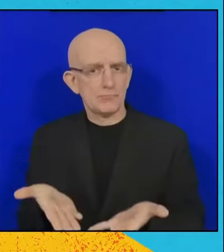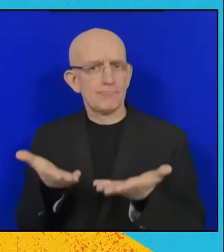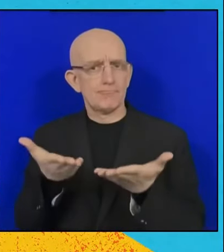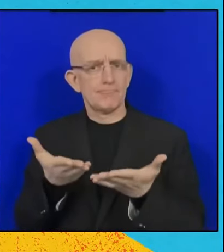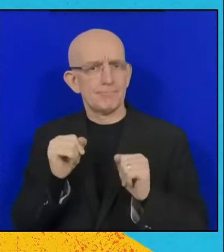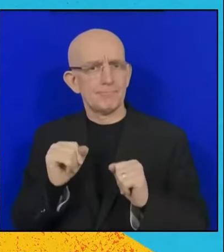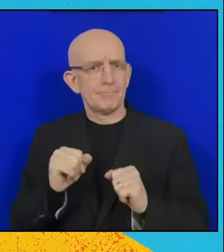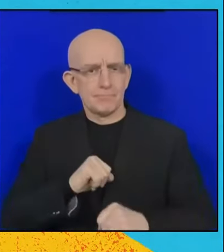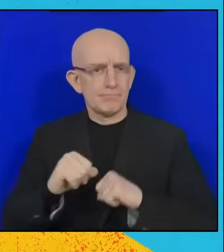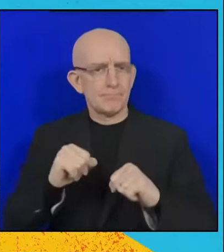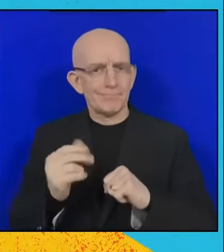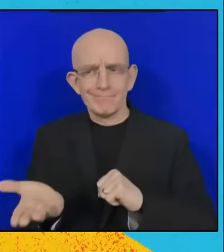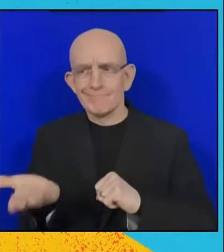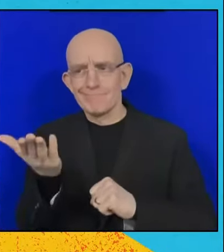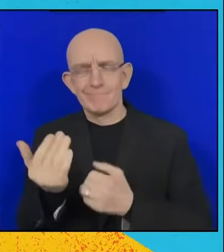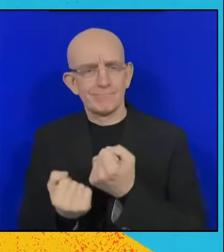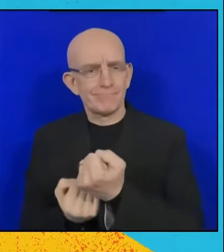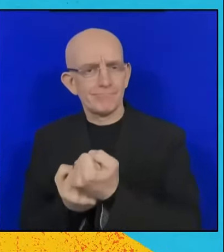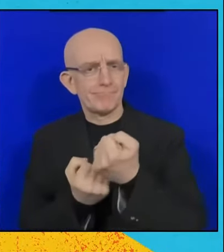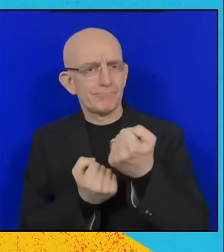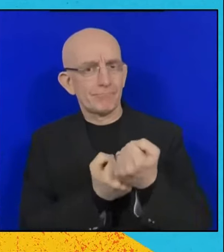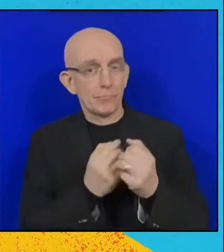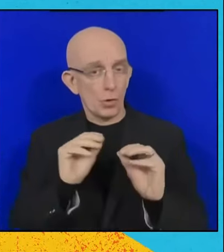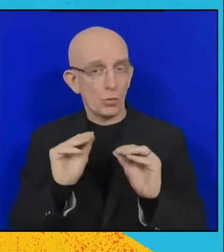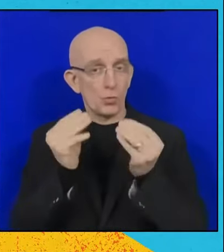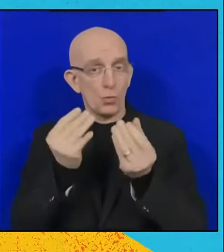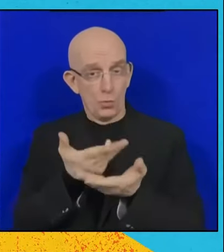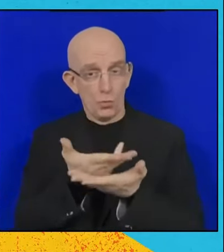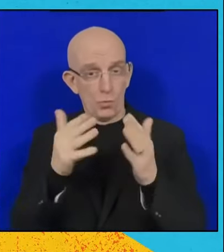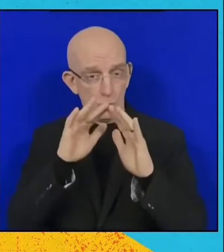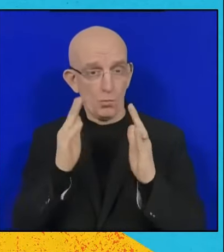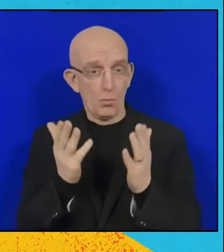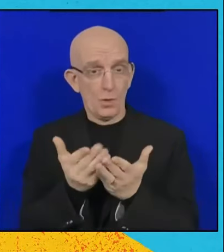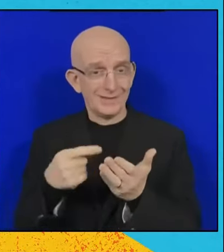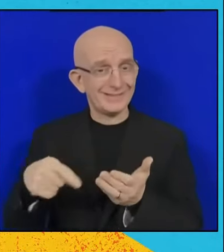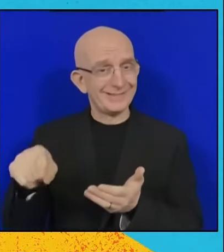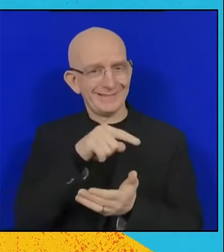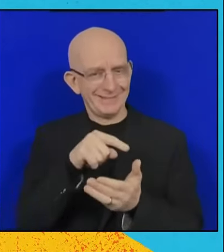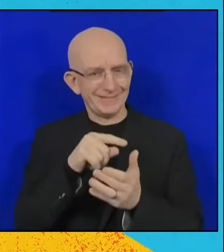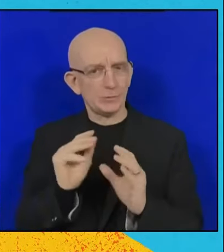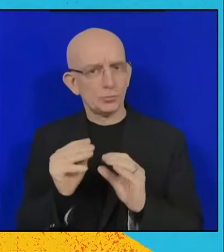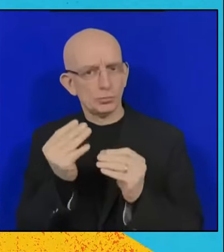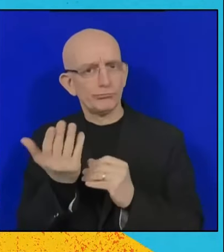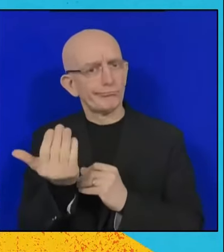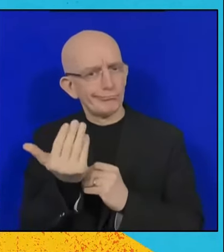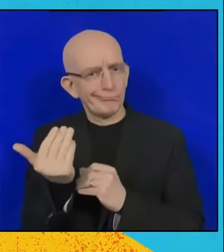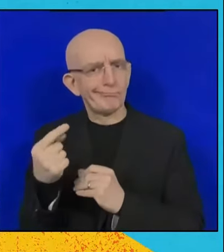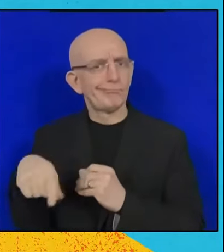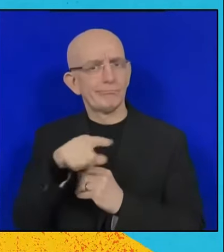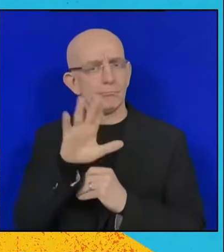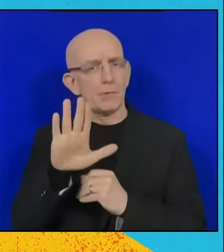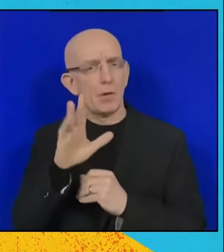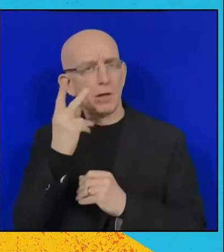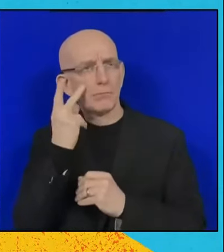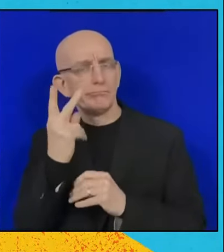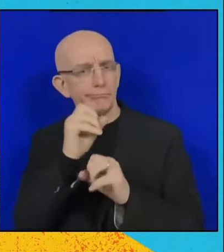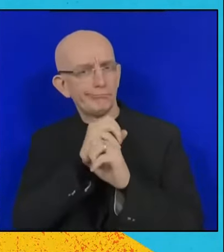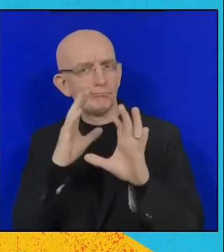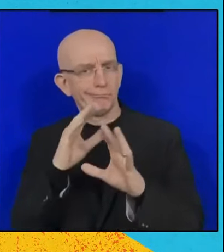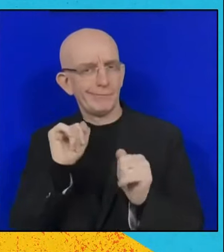come together and share their visions for change and impactful action. This is what the Youth